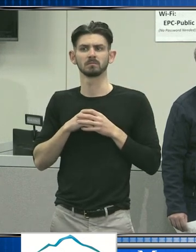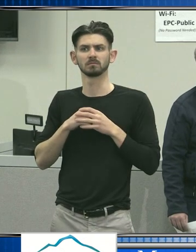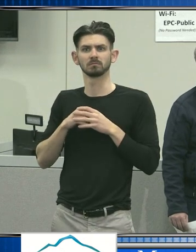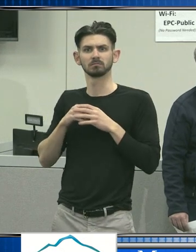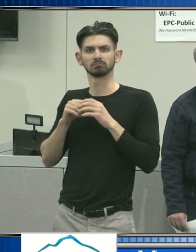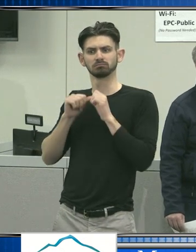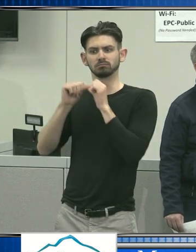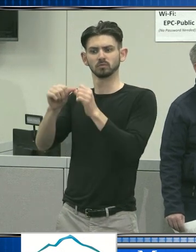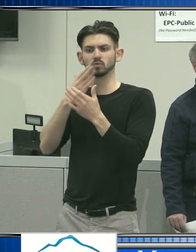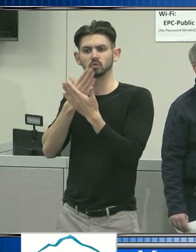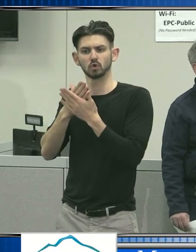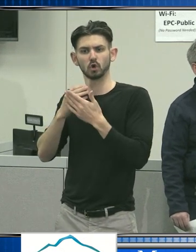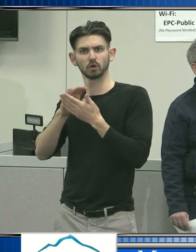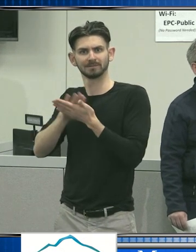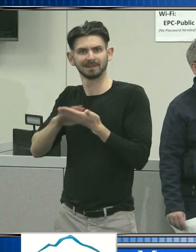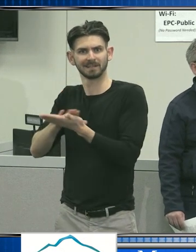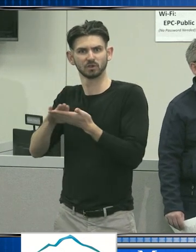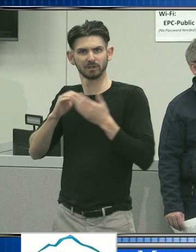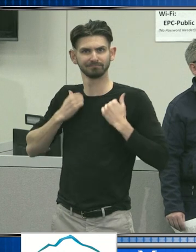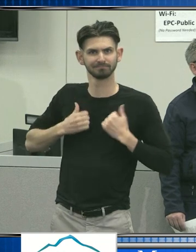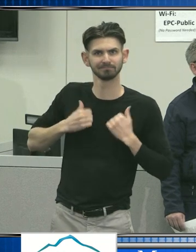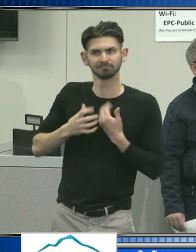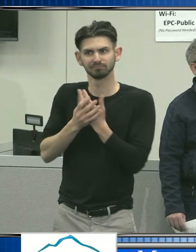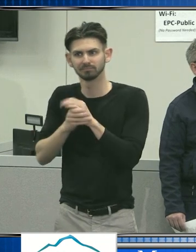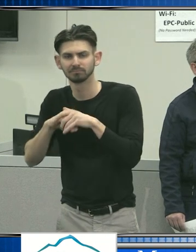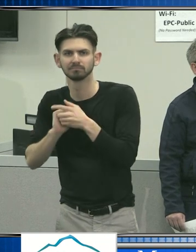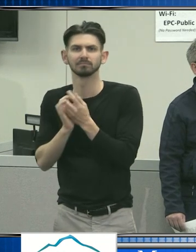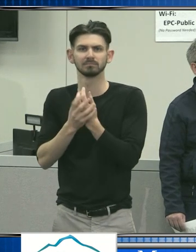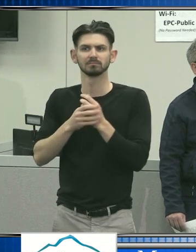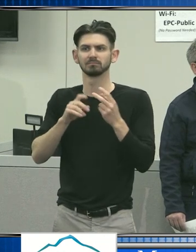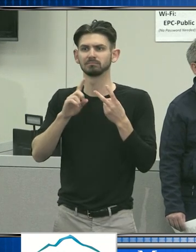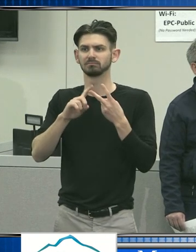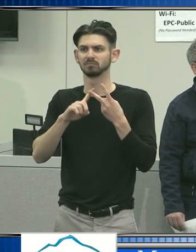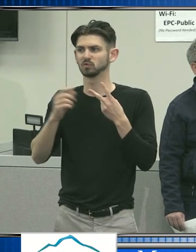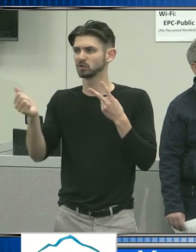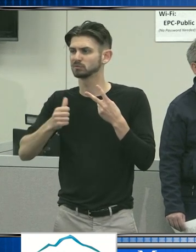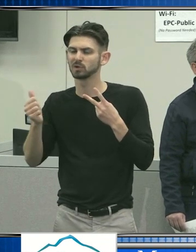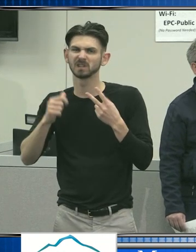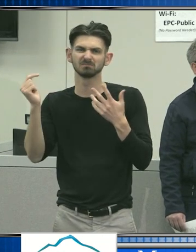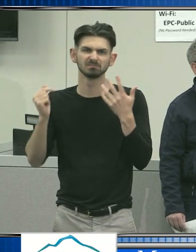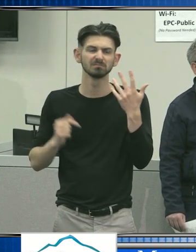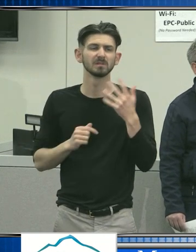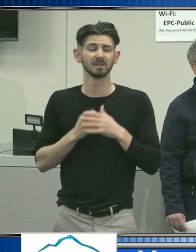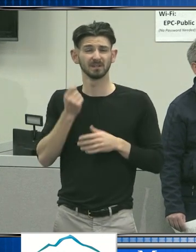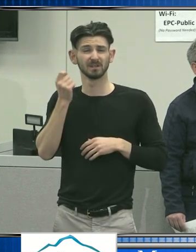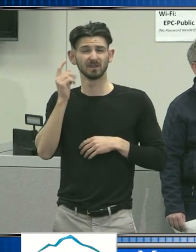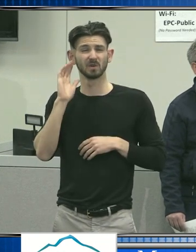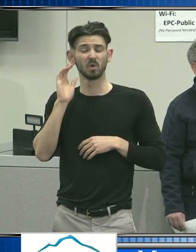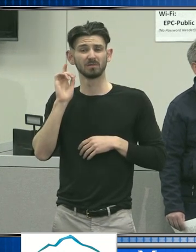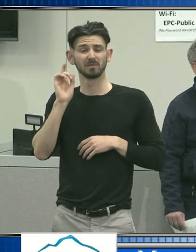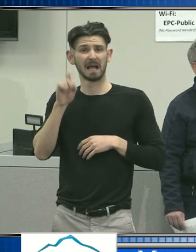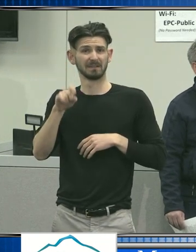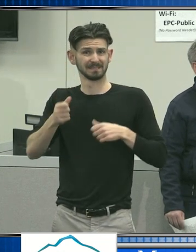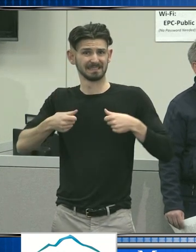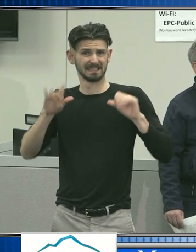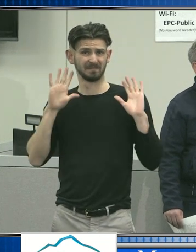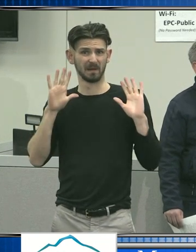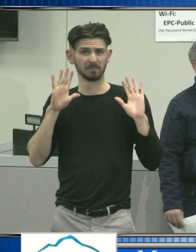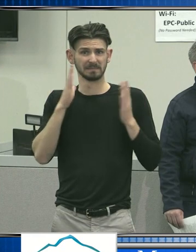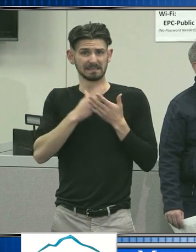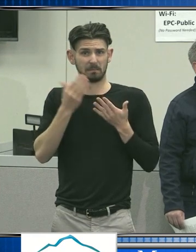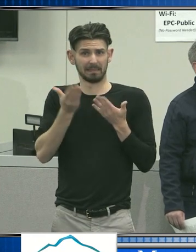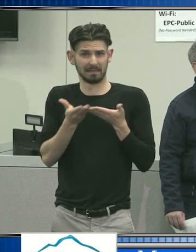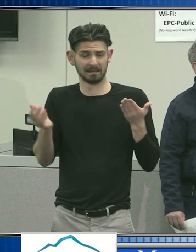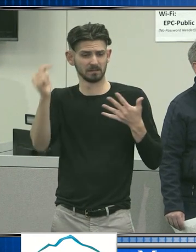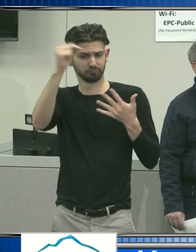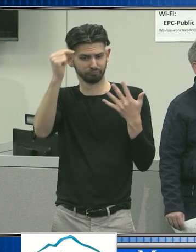appropriate distancing and things like that. And there's going to be some shared sacrifice. And we don't know what all those sacrifices are going to be. But I'm